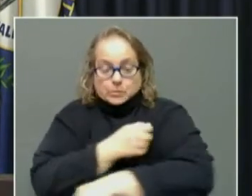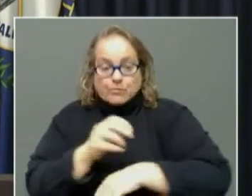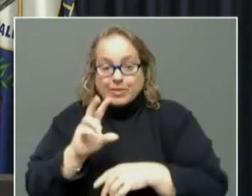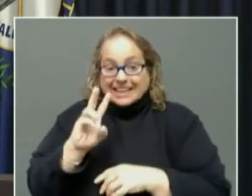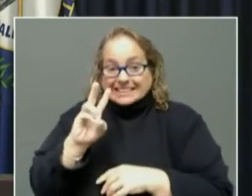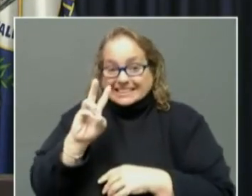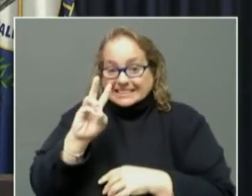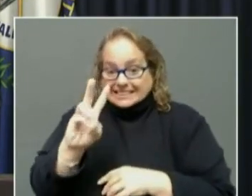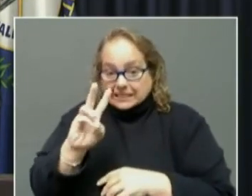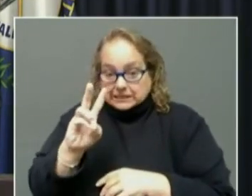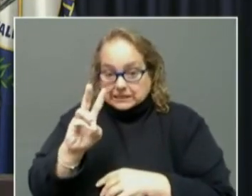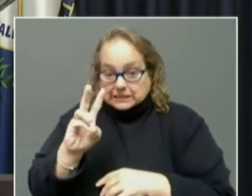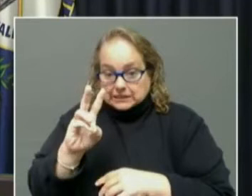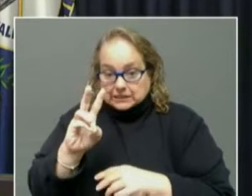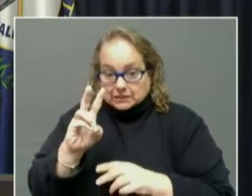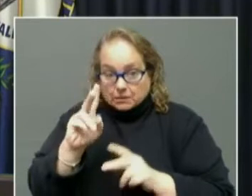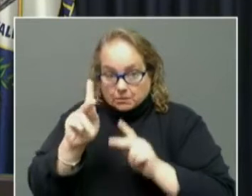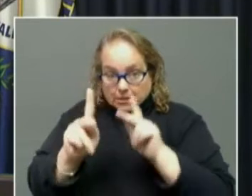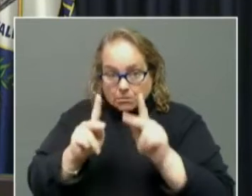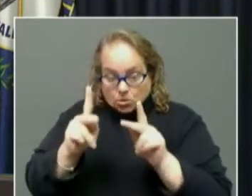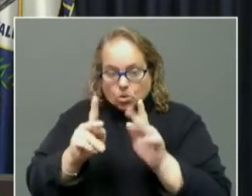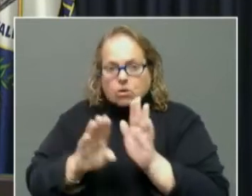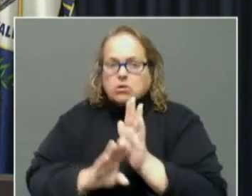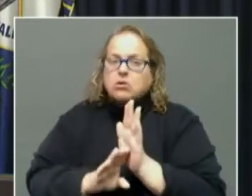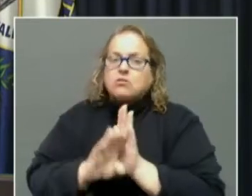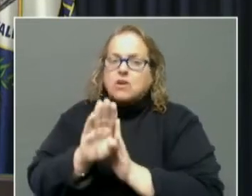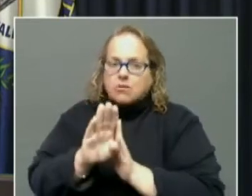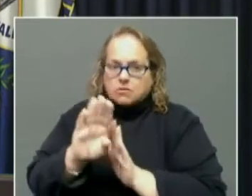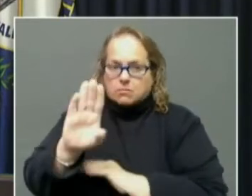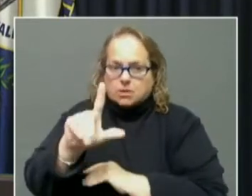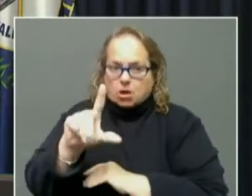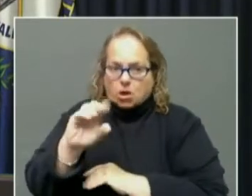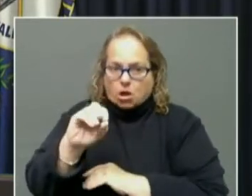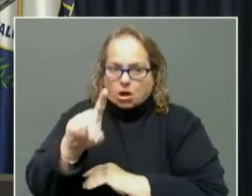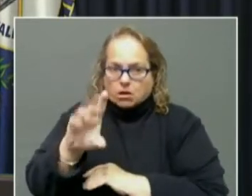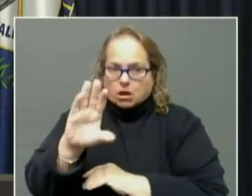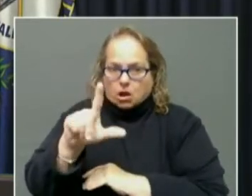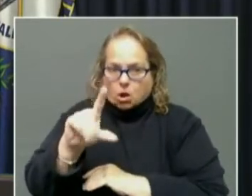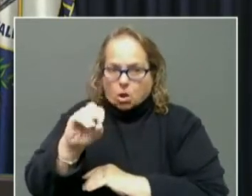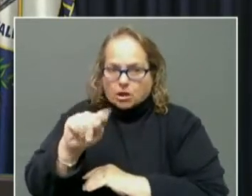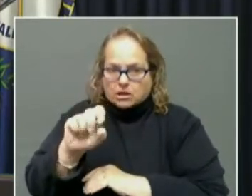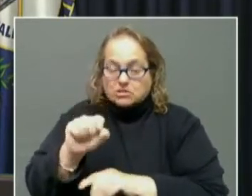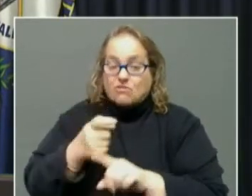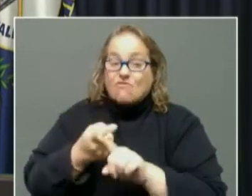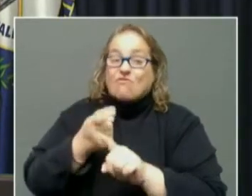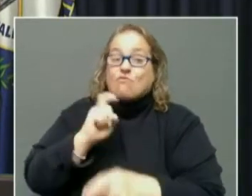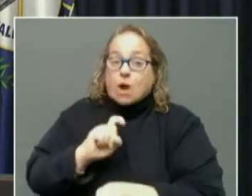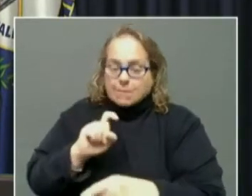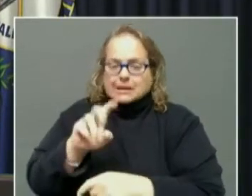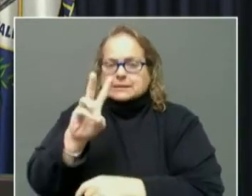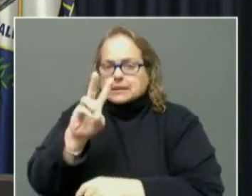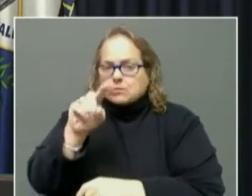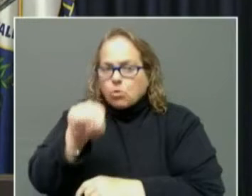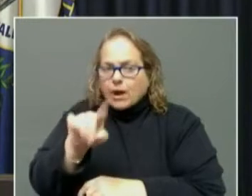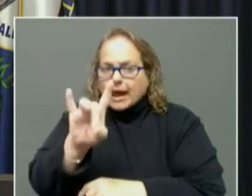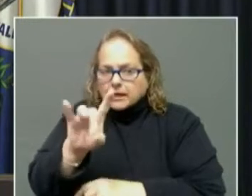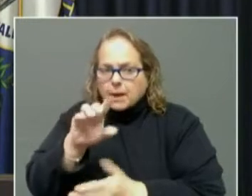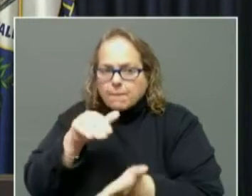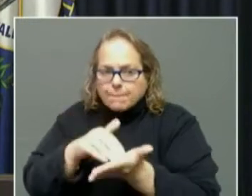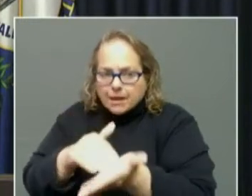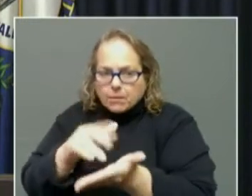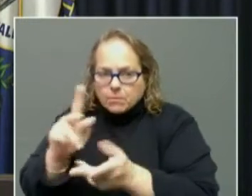individuals have developed blood clots from that 6.8 million. Each of